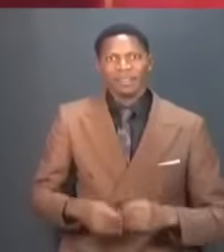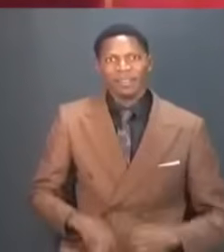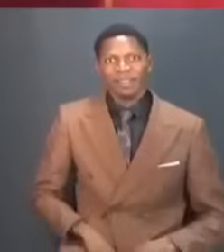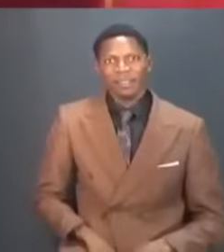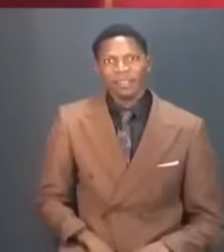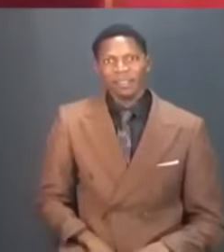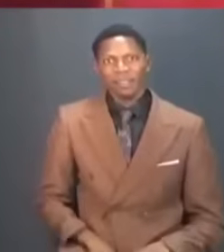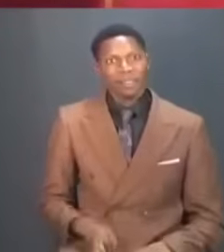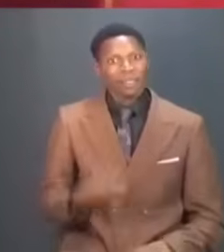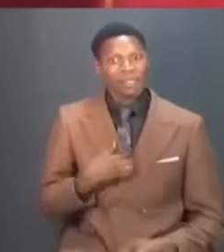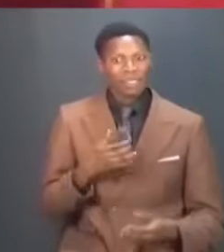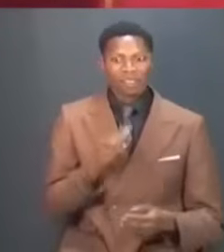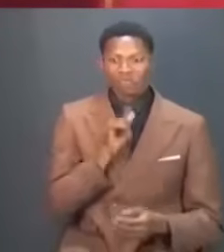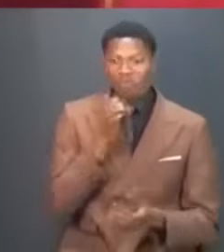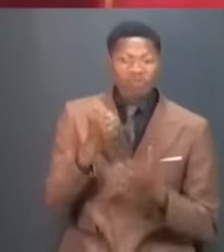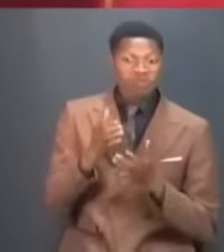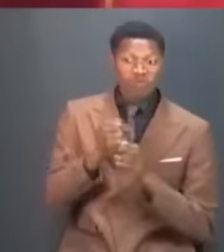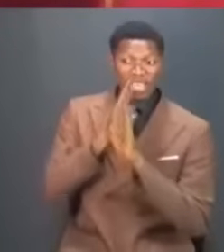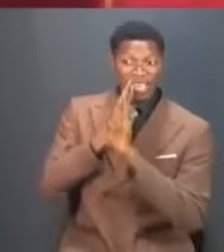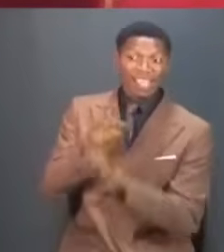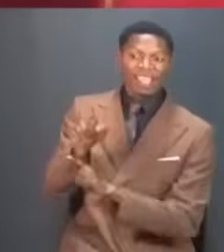I don't want to respond to it.